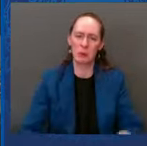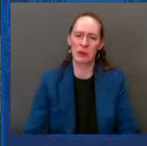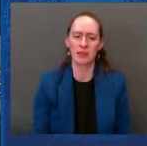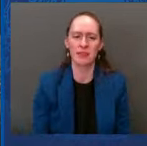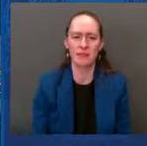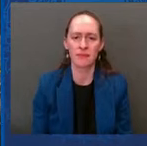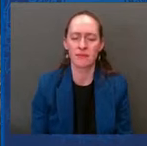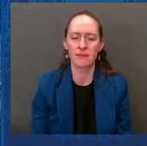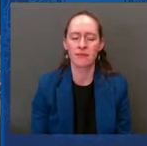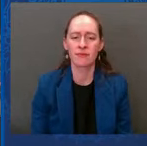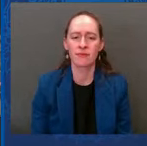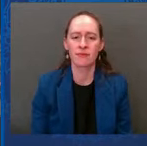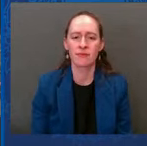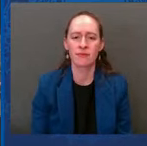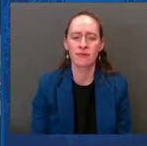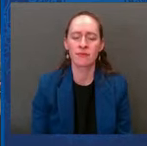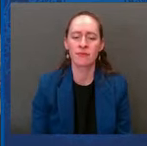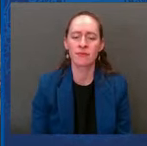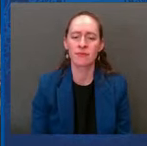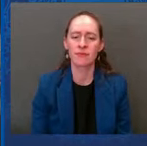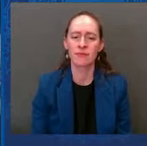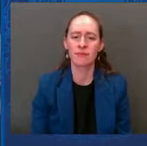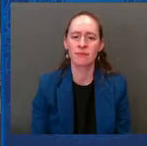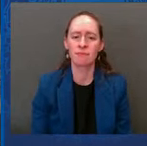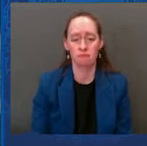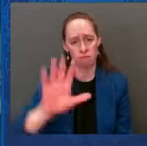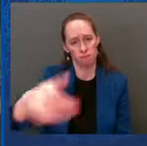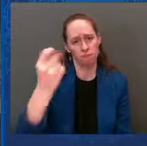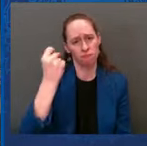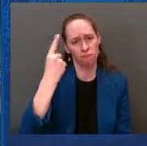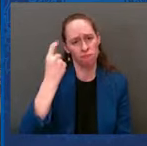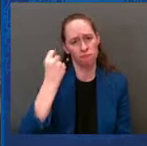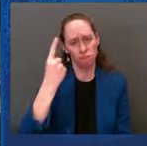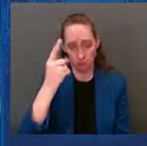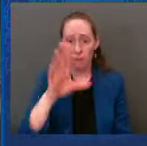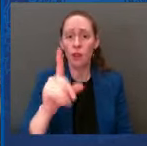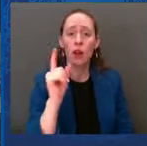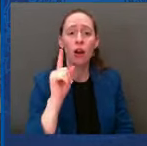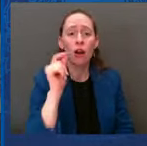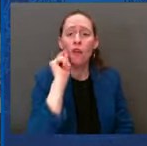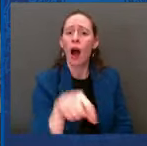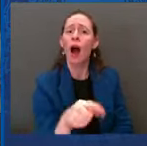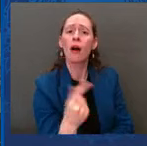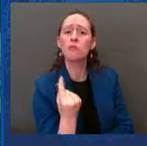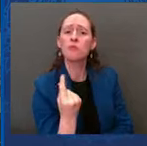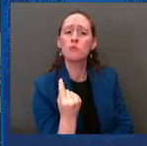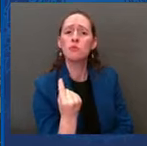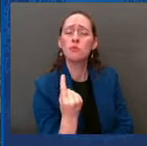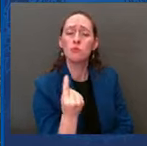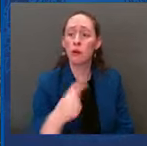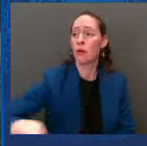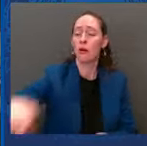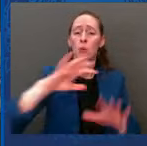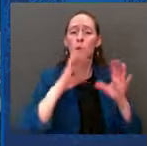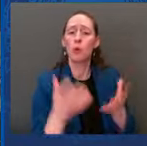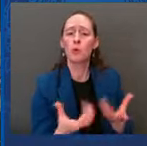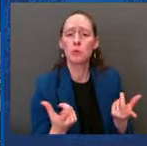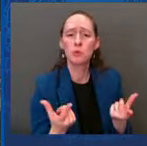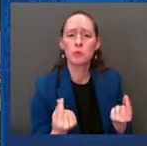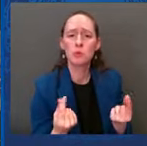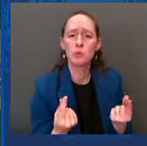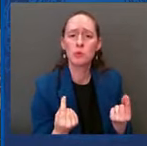has been the response of the Ukrainian people and the world. 1 year after the bombs began to fall,